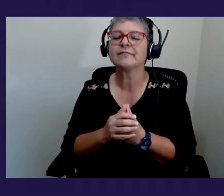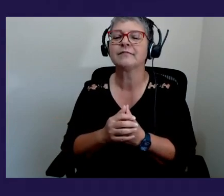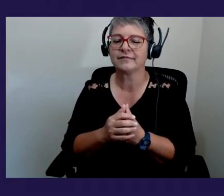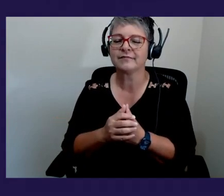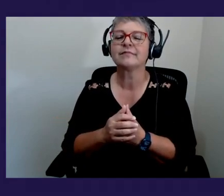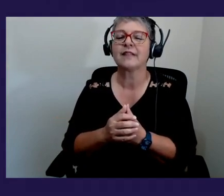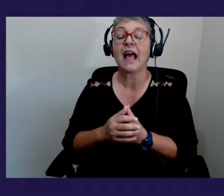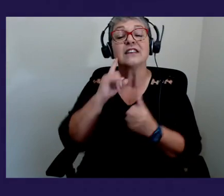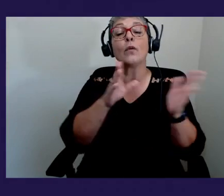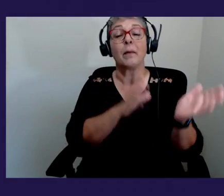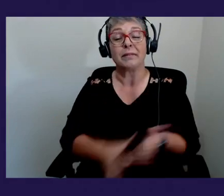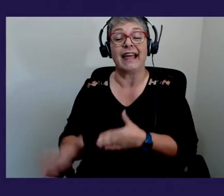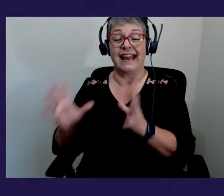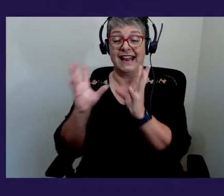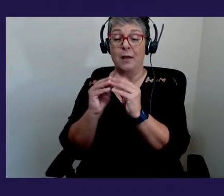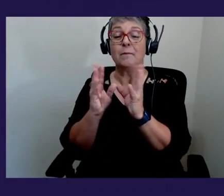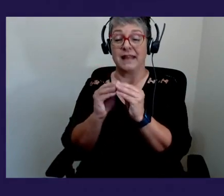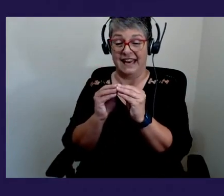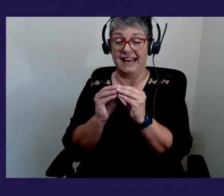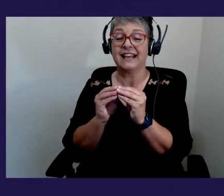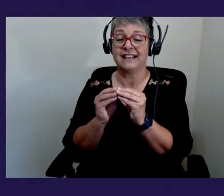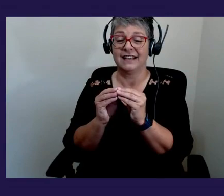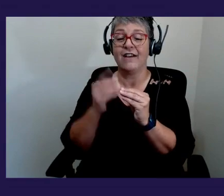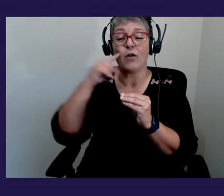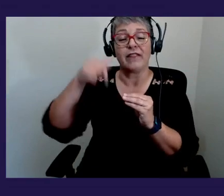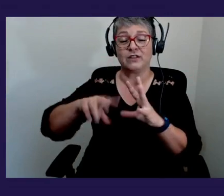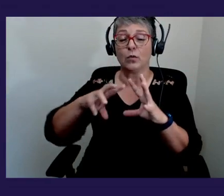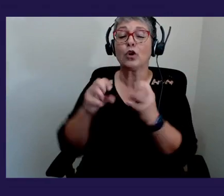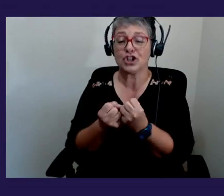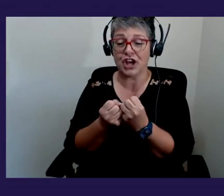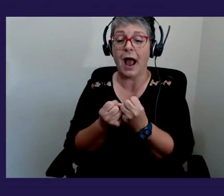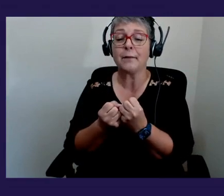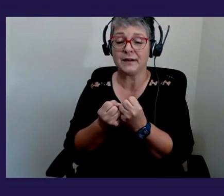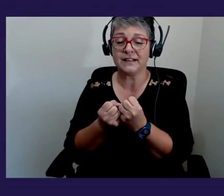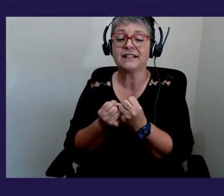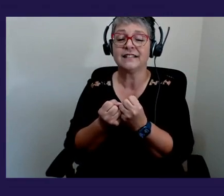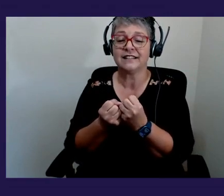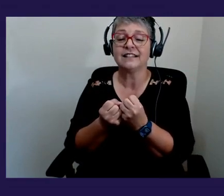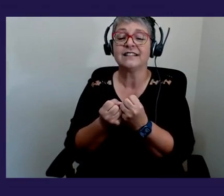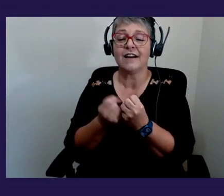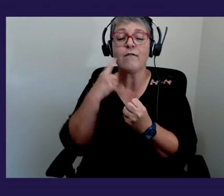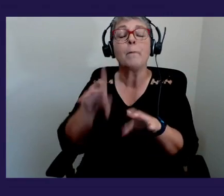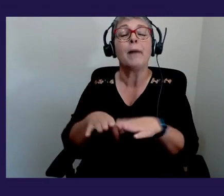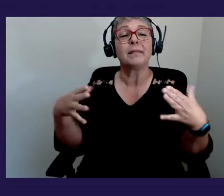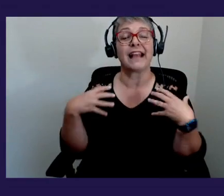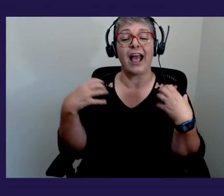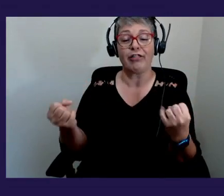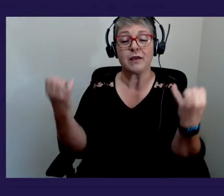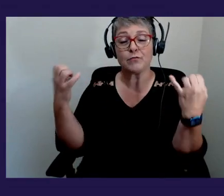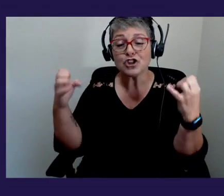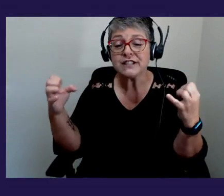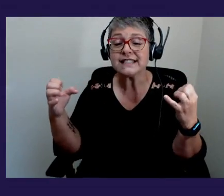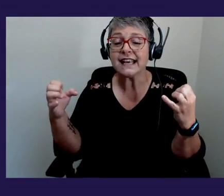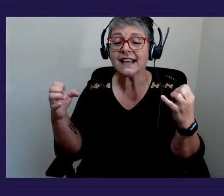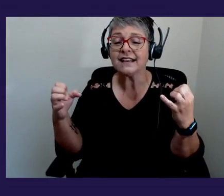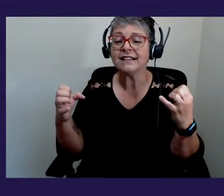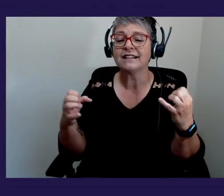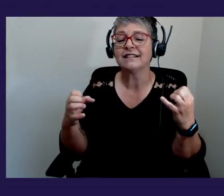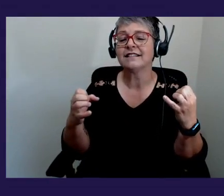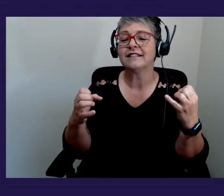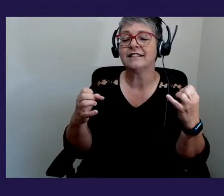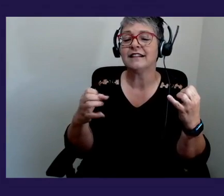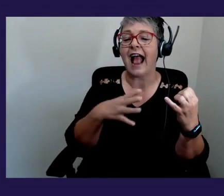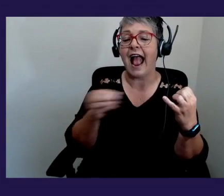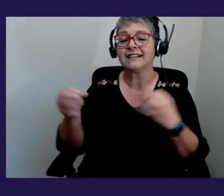on building public trust in public health emergency preparedness and response science, called PHEPR science.